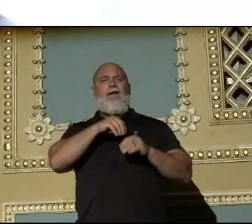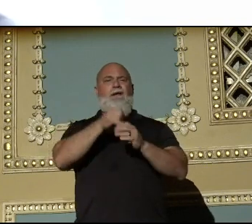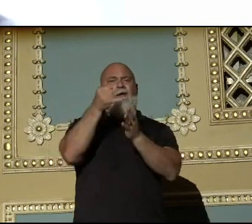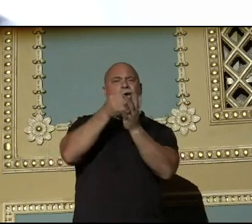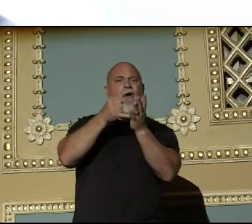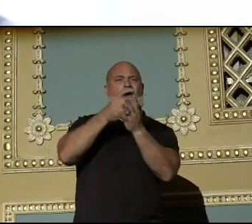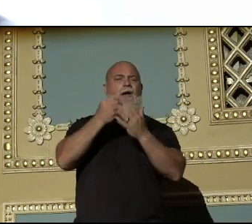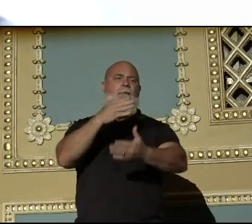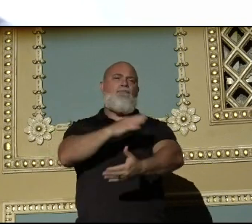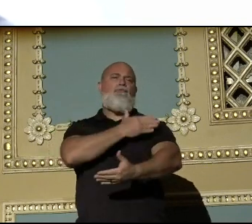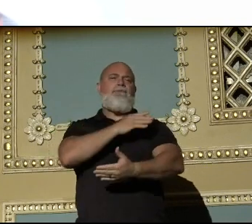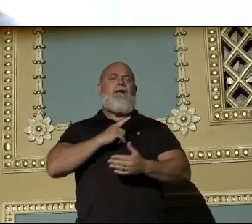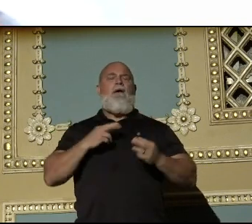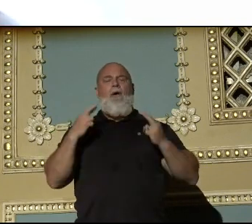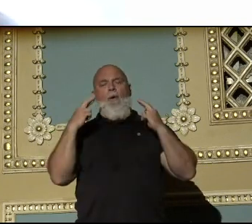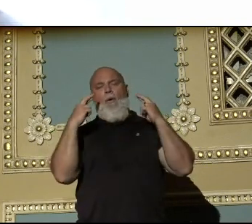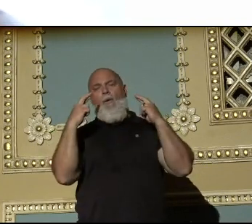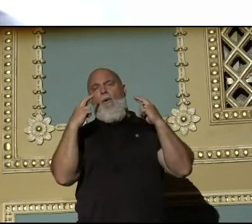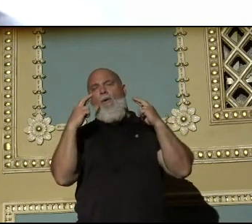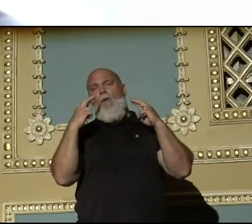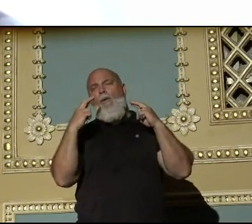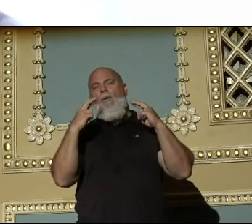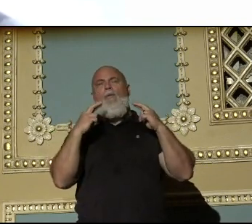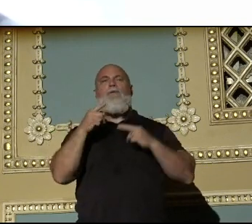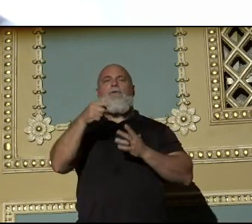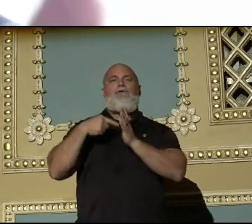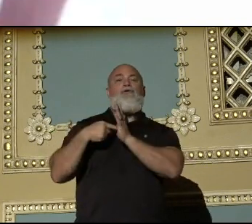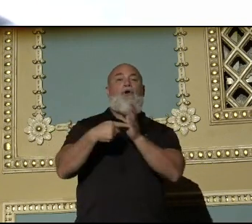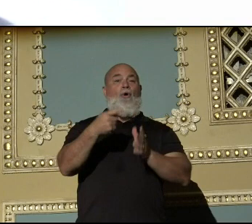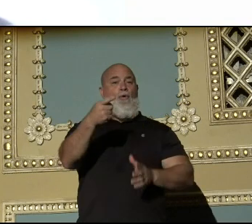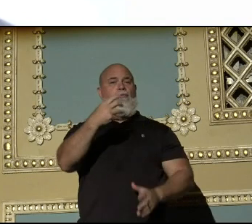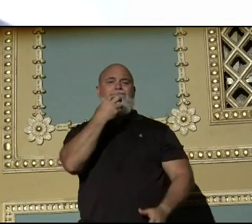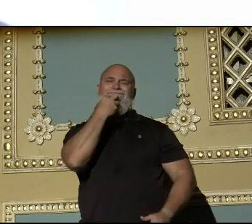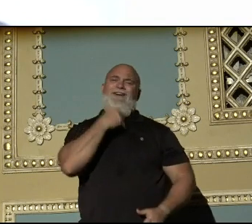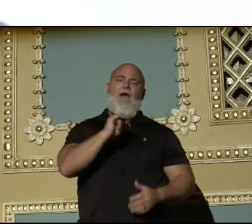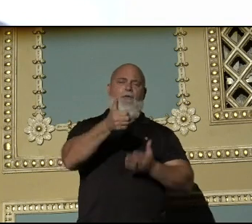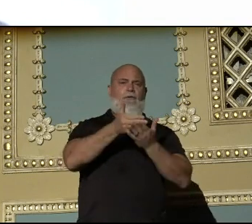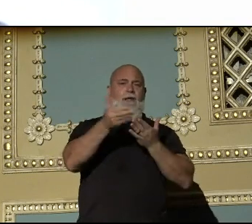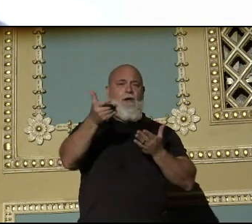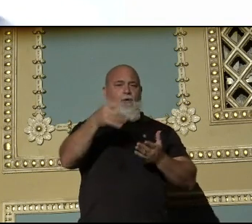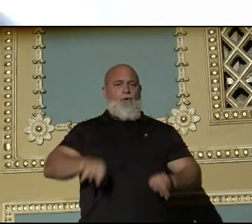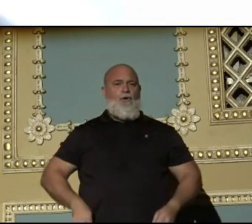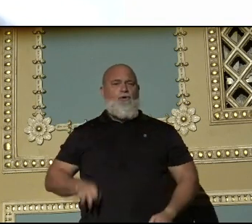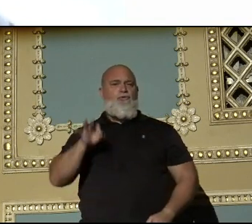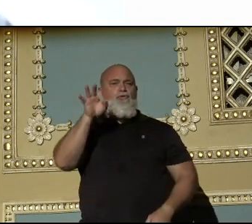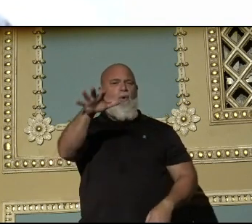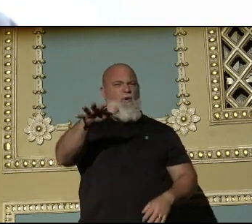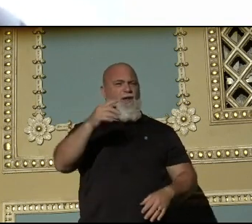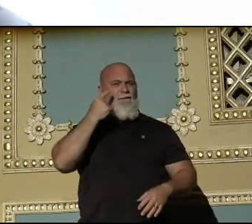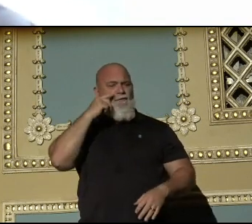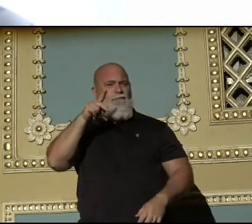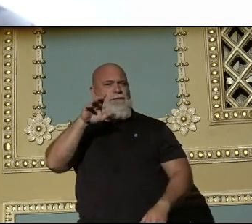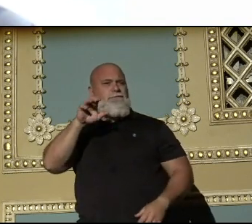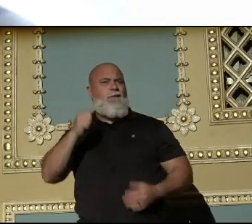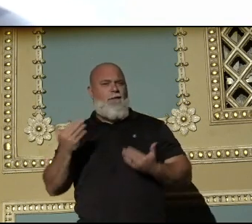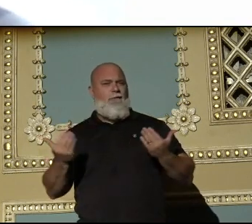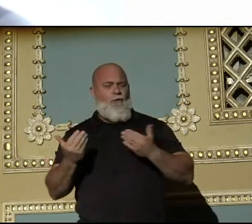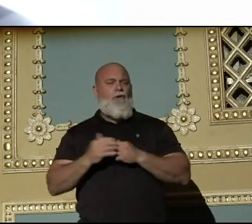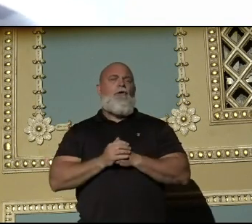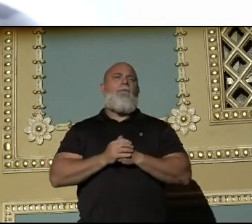I hope that you will show that you value those things by donating to the Paramount Center for the Arts